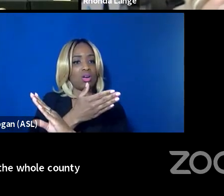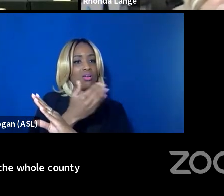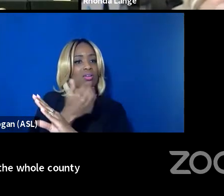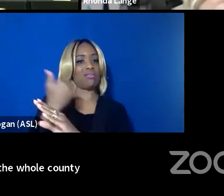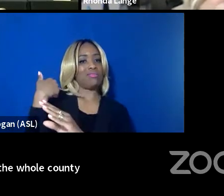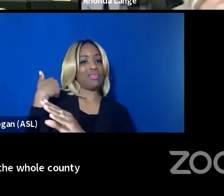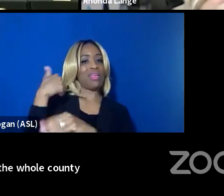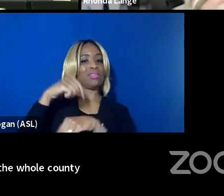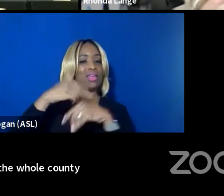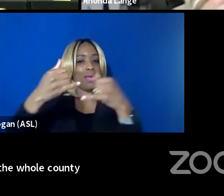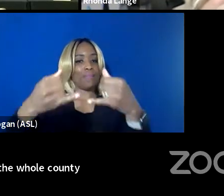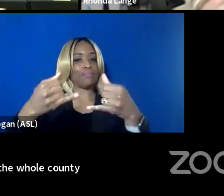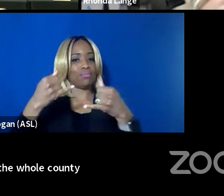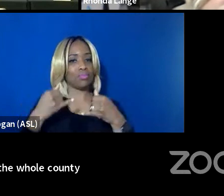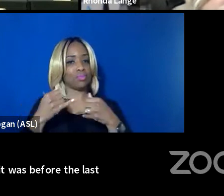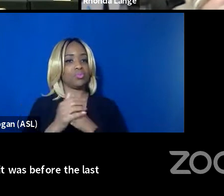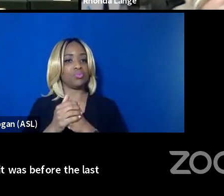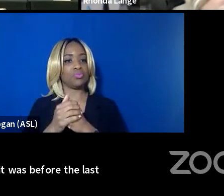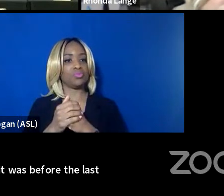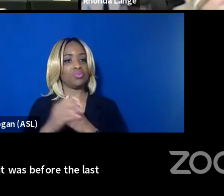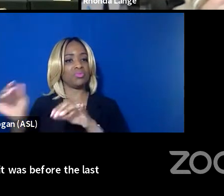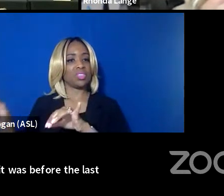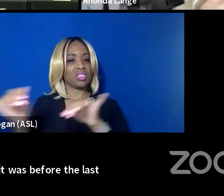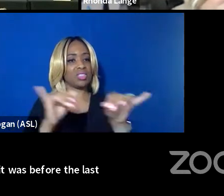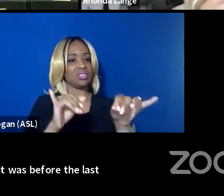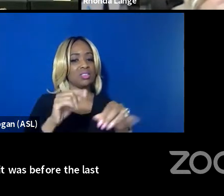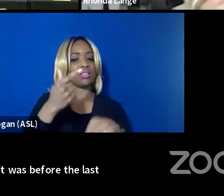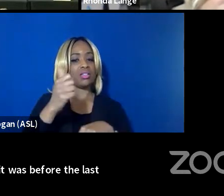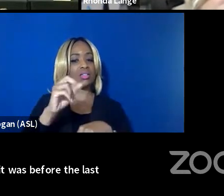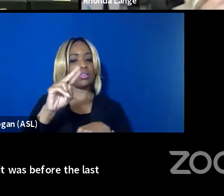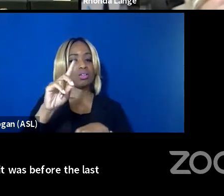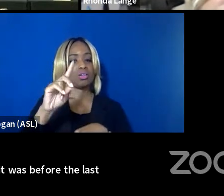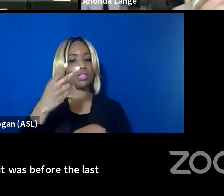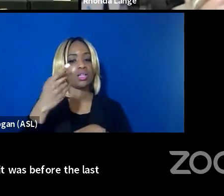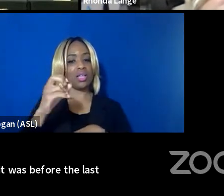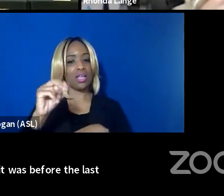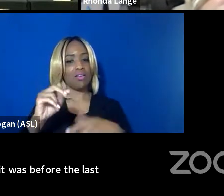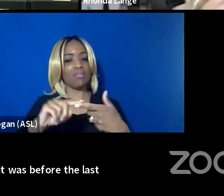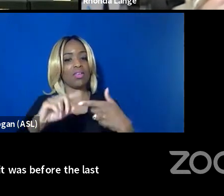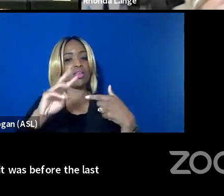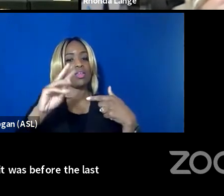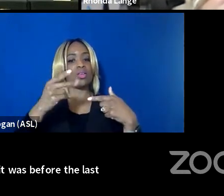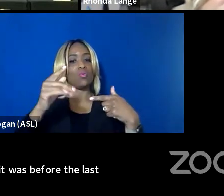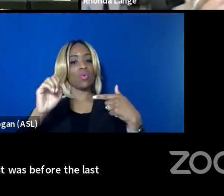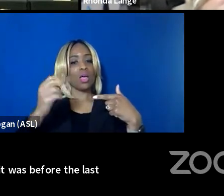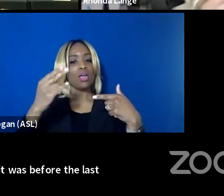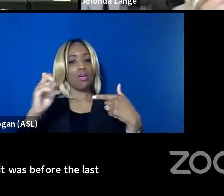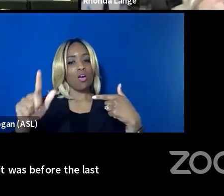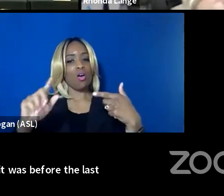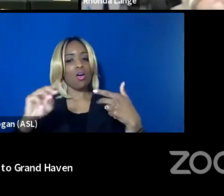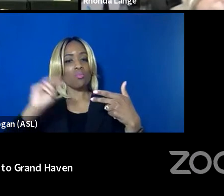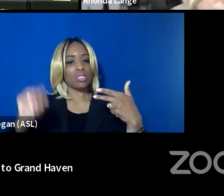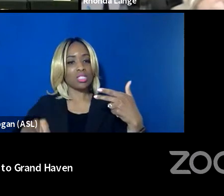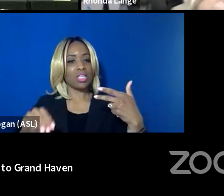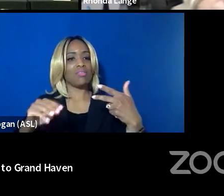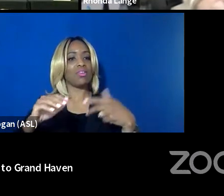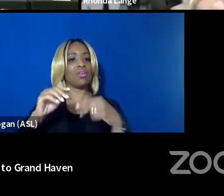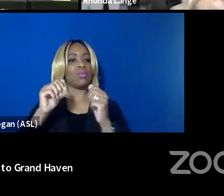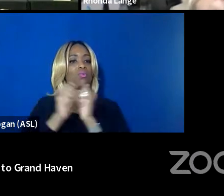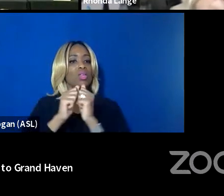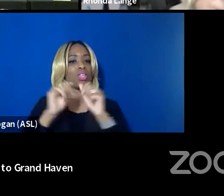last redistricting. We are similar to Grand Haven, Muskegon, Pentwater, Whitehall in our activities,